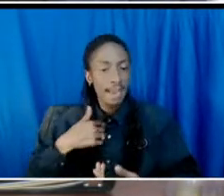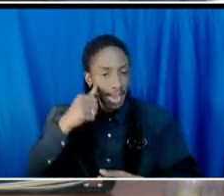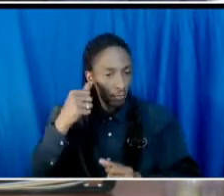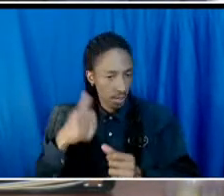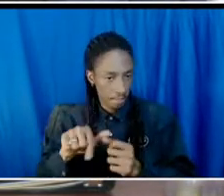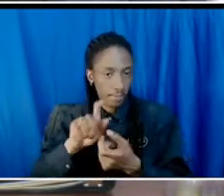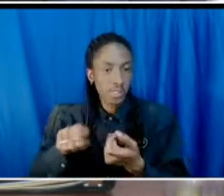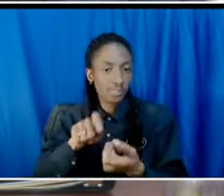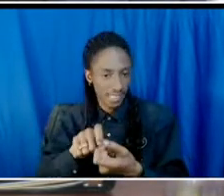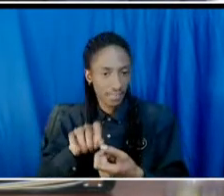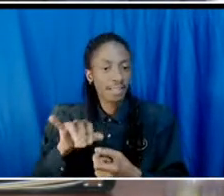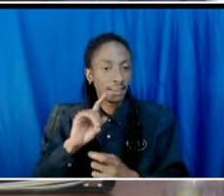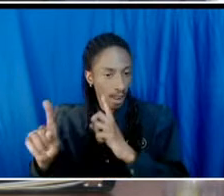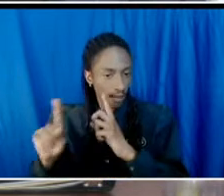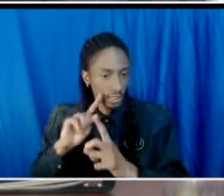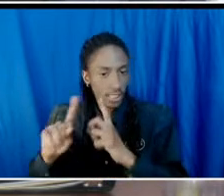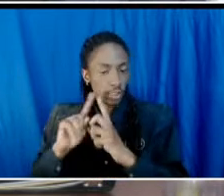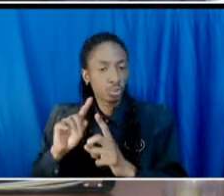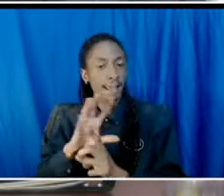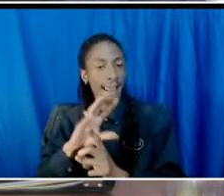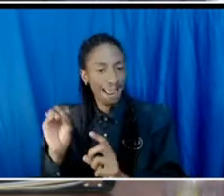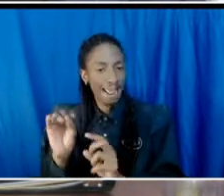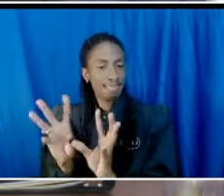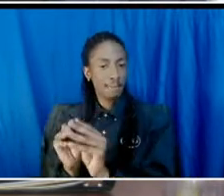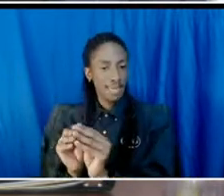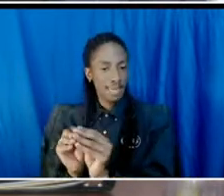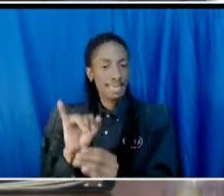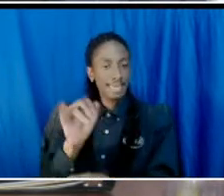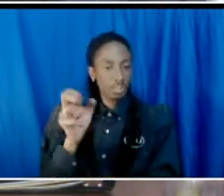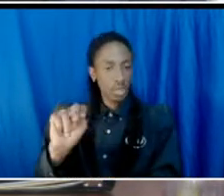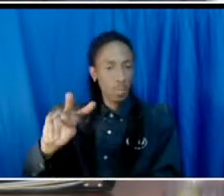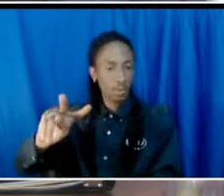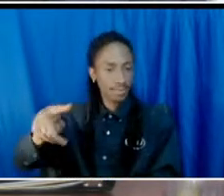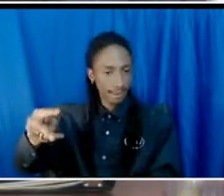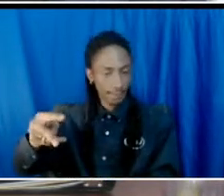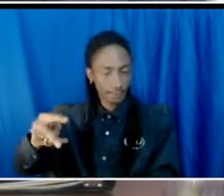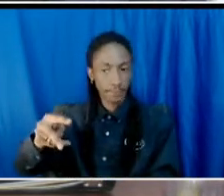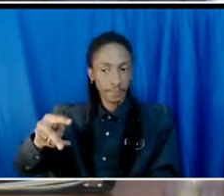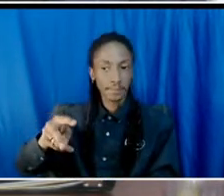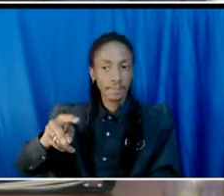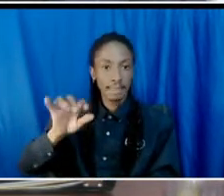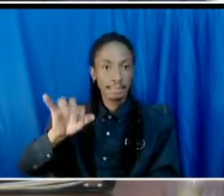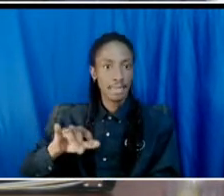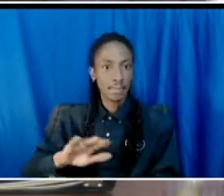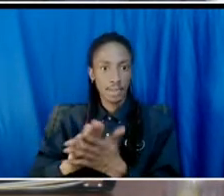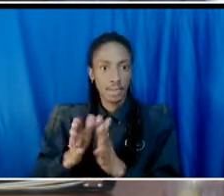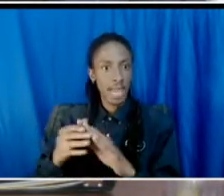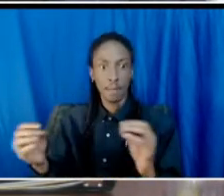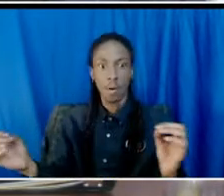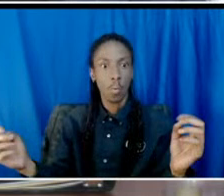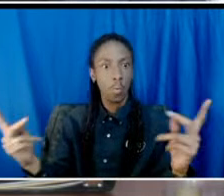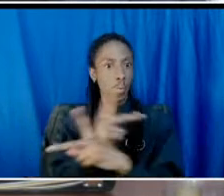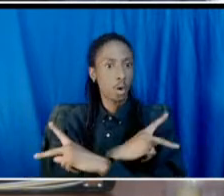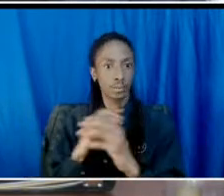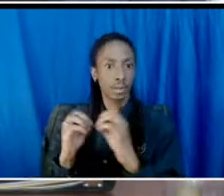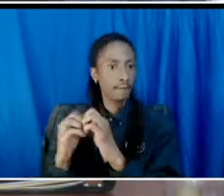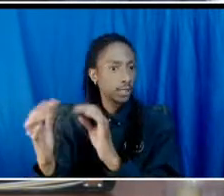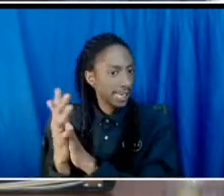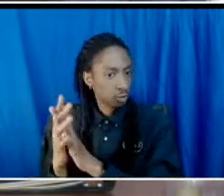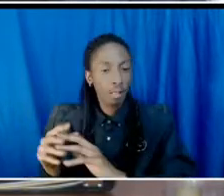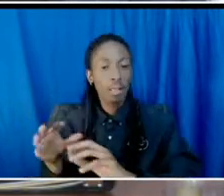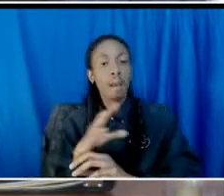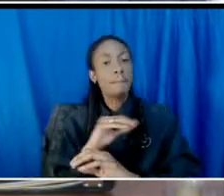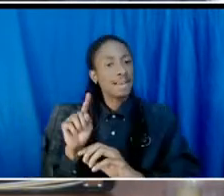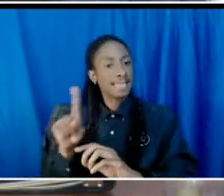the conversation in the meeting on January 2nd. That got even more confrontational, but he was